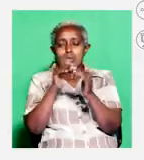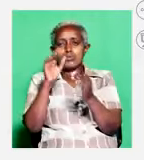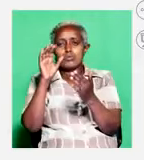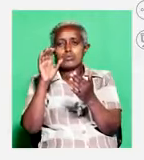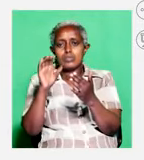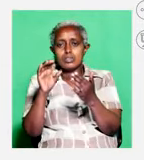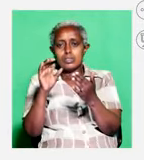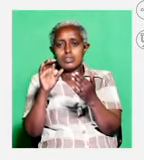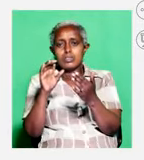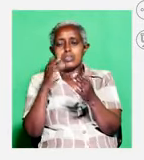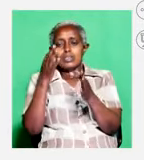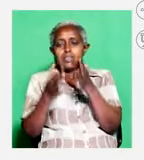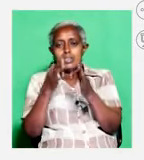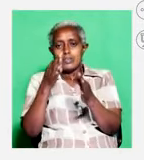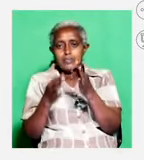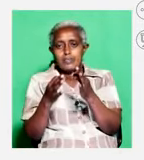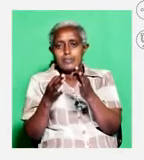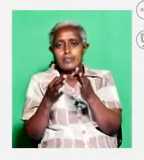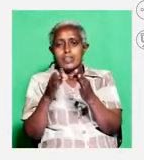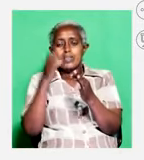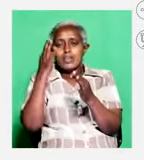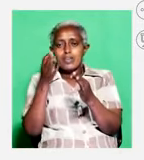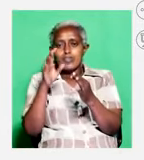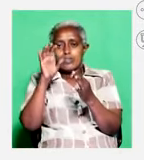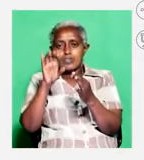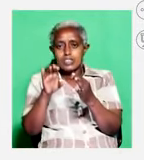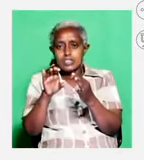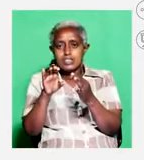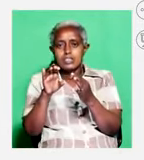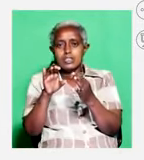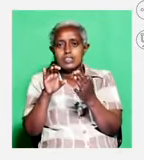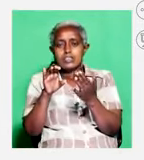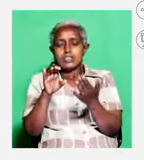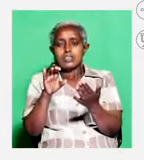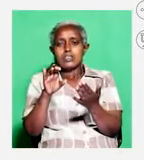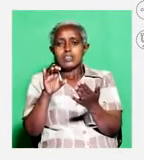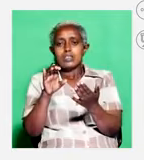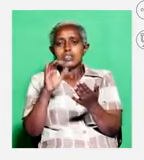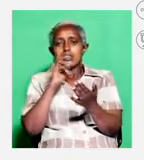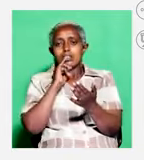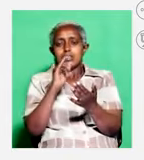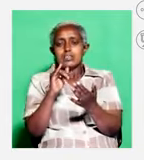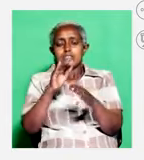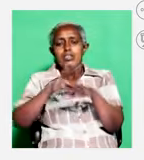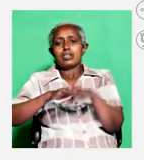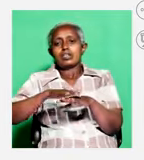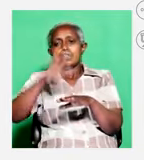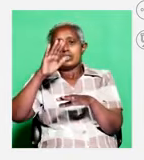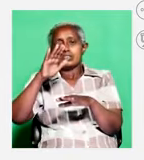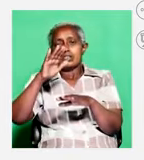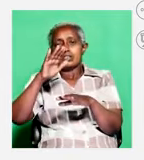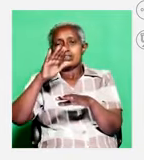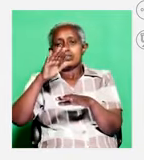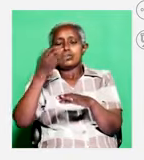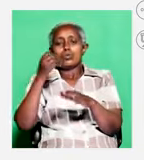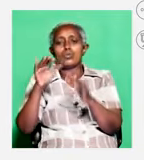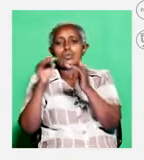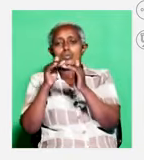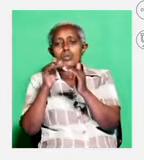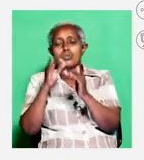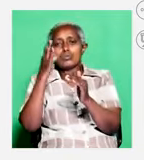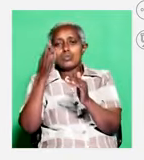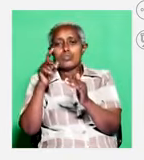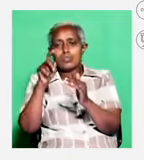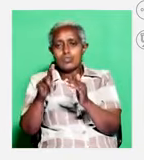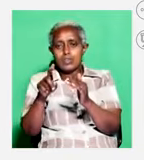c if f of c is greater than or equal to f